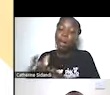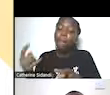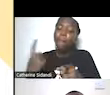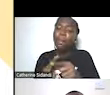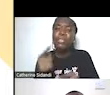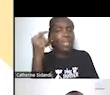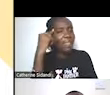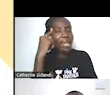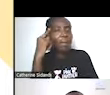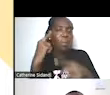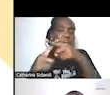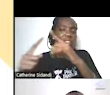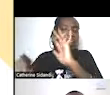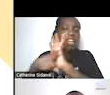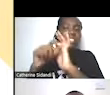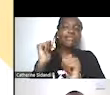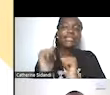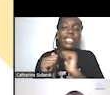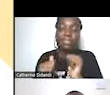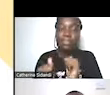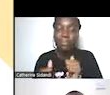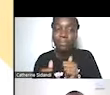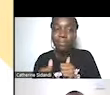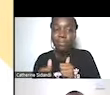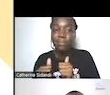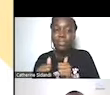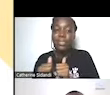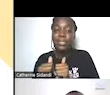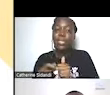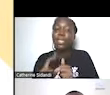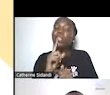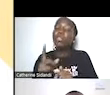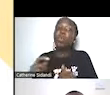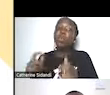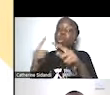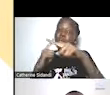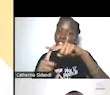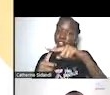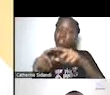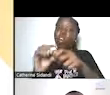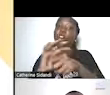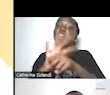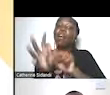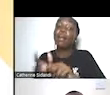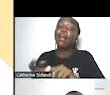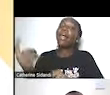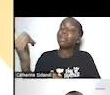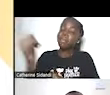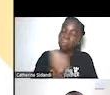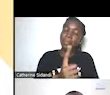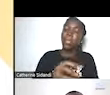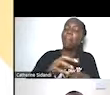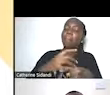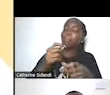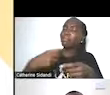or a negative one? Yeah. So positive one was Corona came in, we need to sell masks, right? So